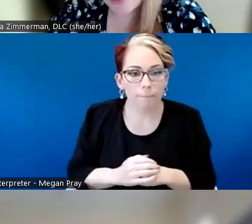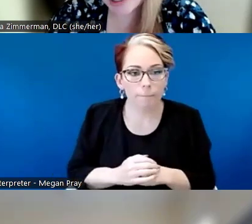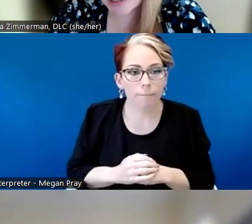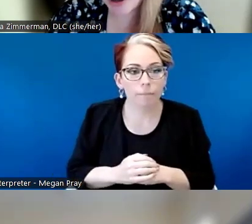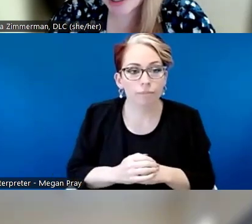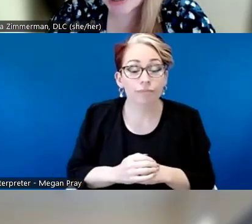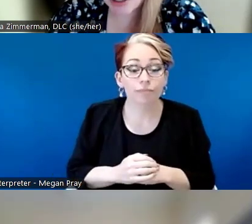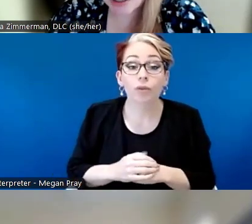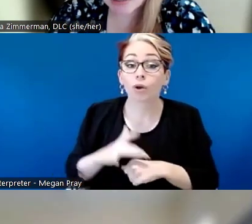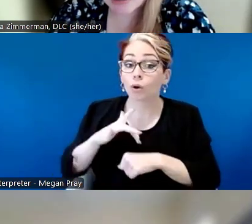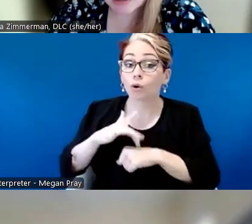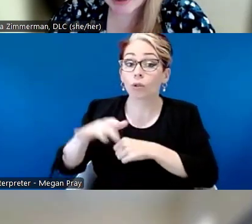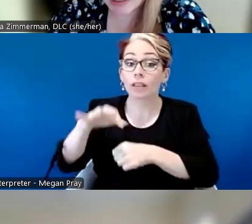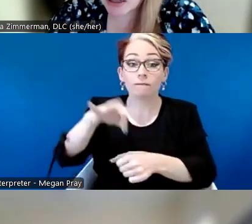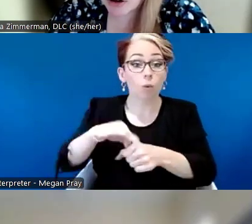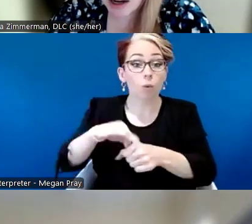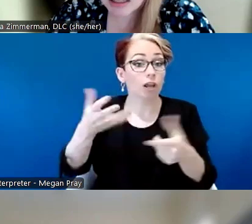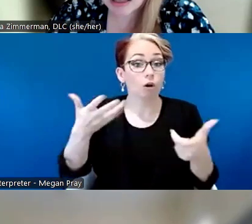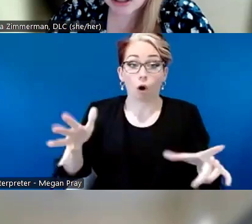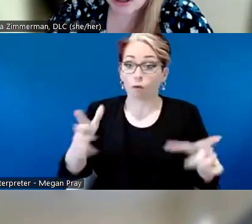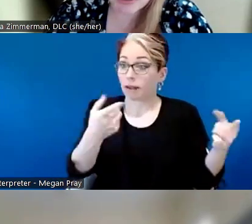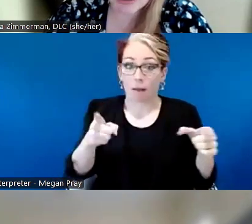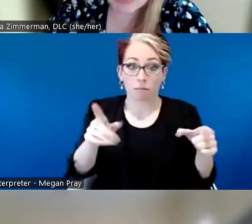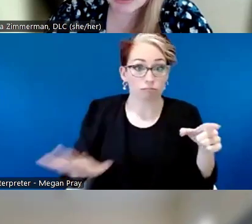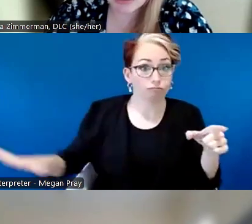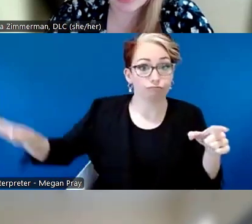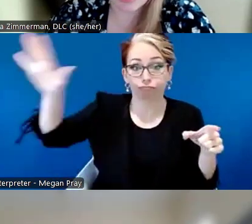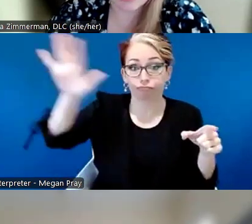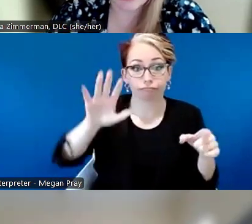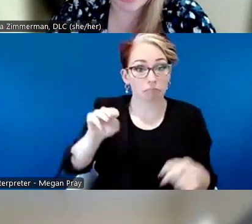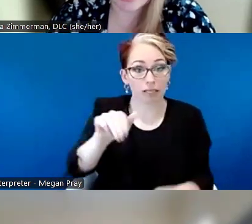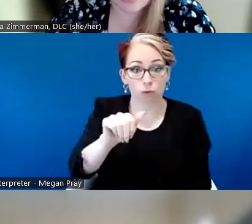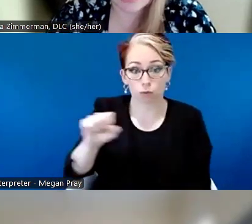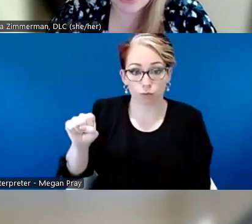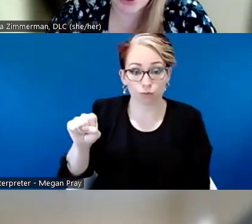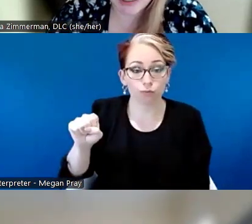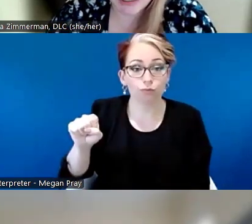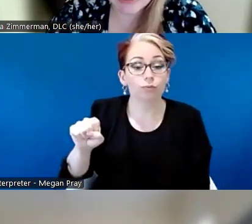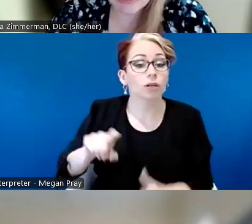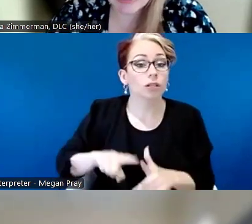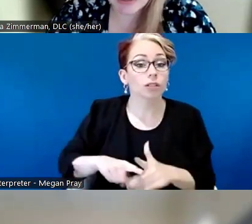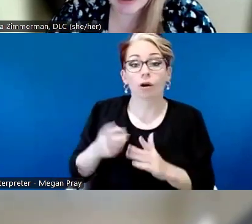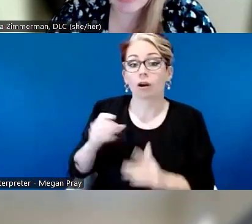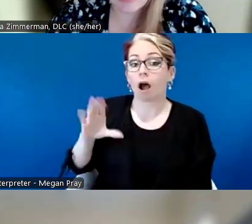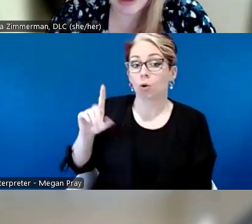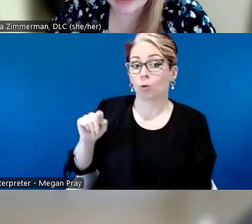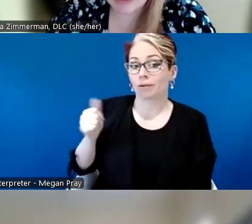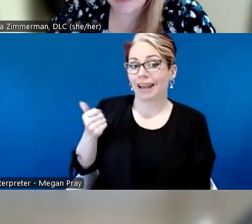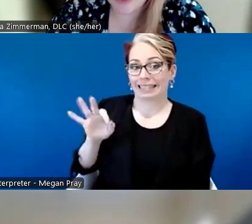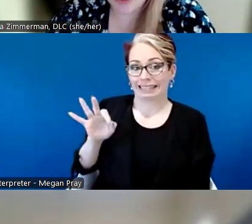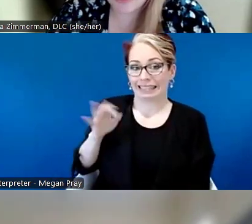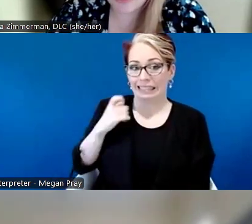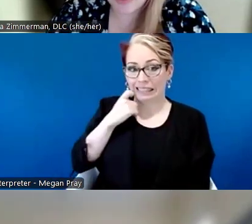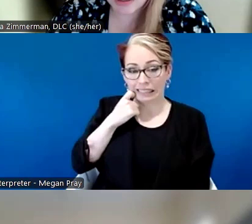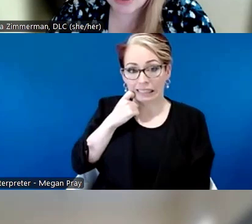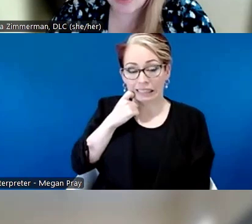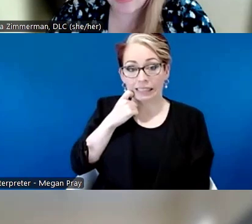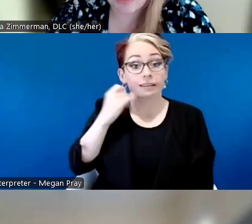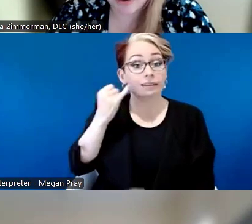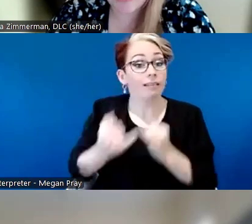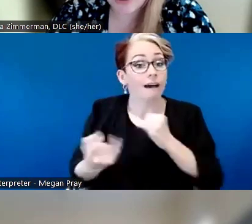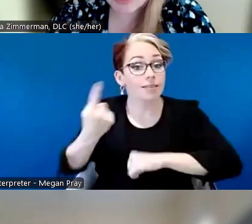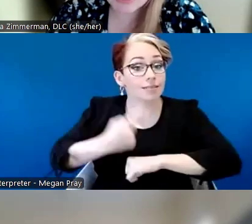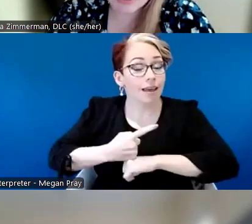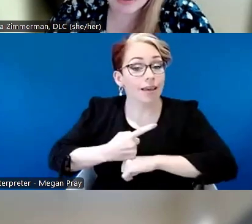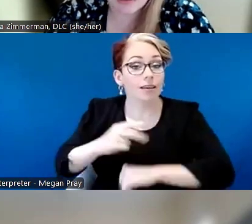Early voting has already started to take place across Massachusetts. It started on October 19th, and the last day for early voting is